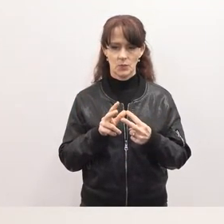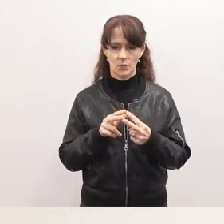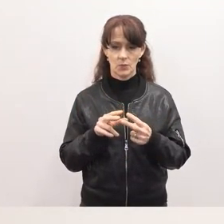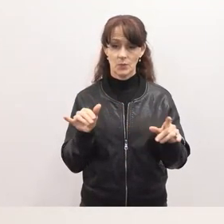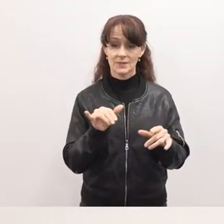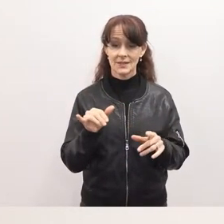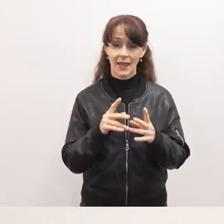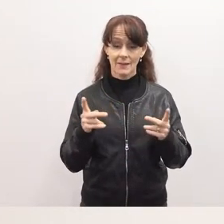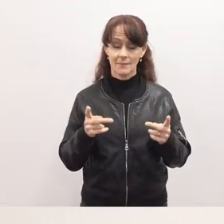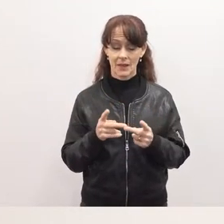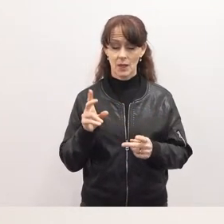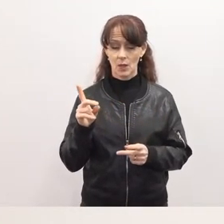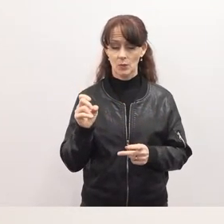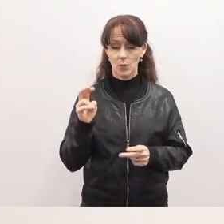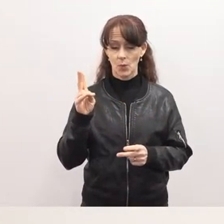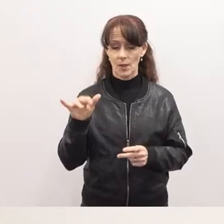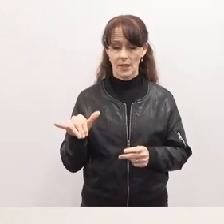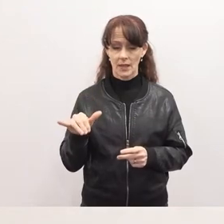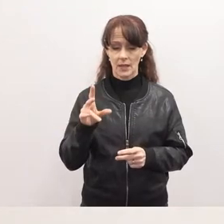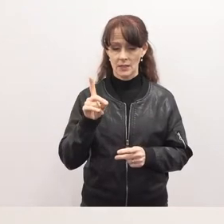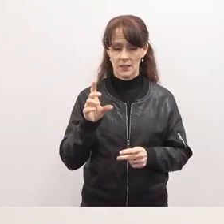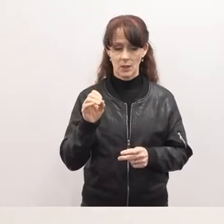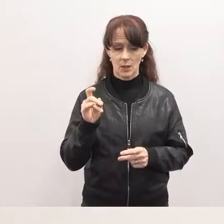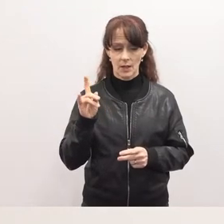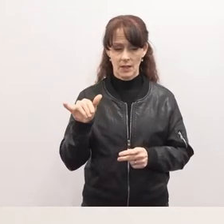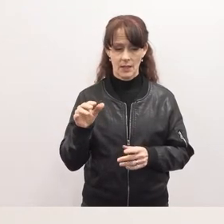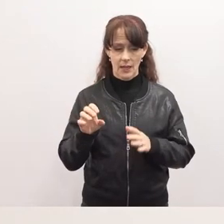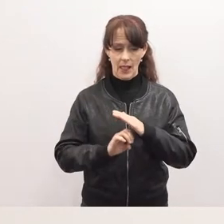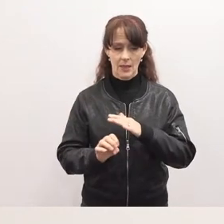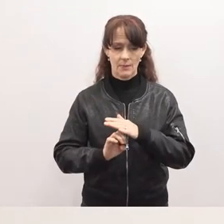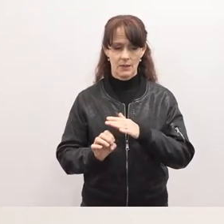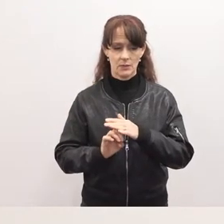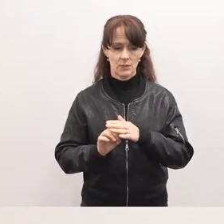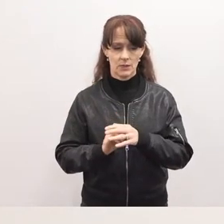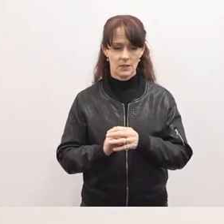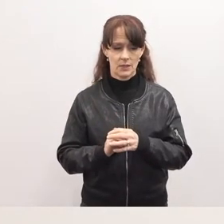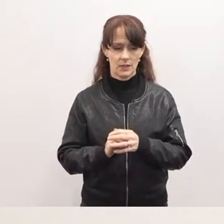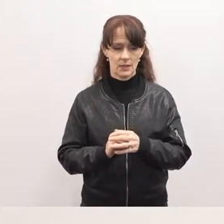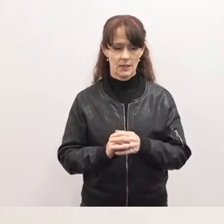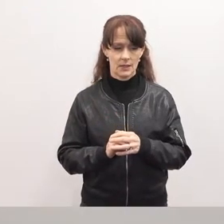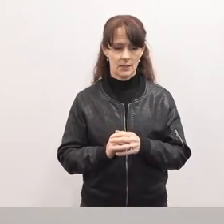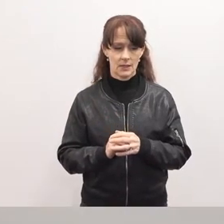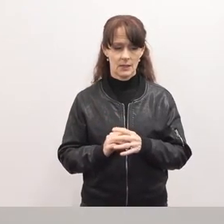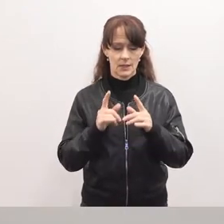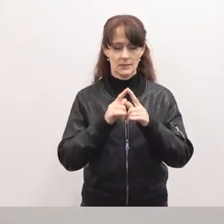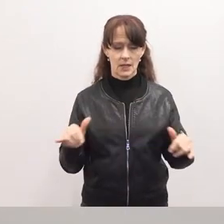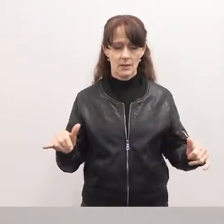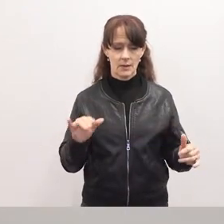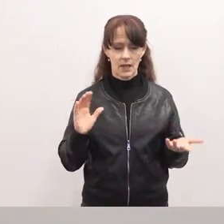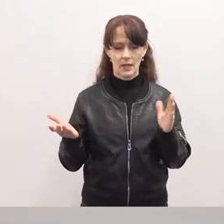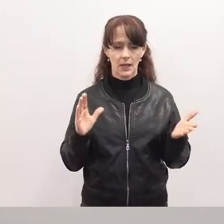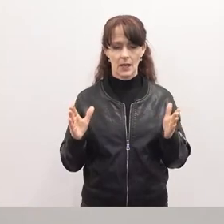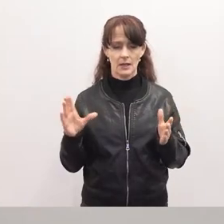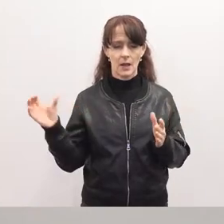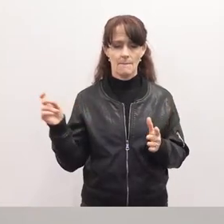place. It was at Dooley Elementary School, where there simultaneously was a kind of